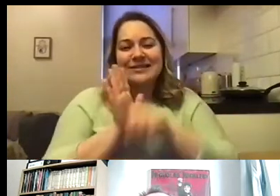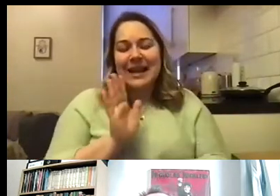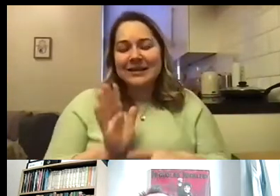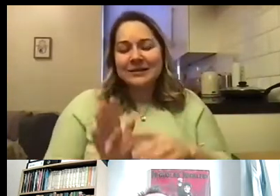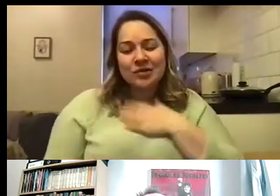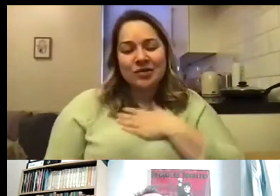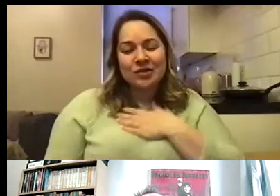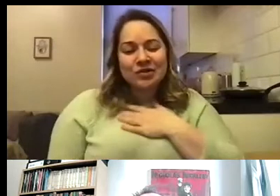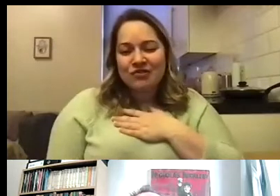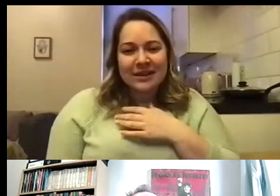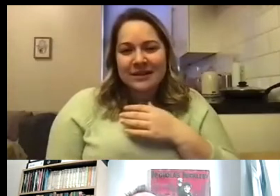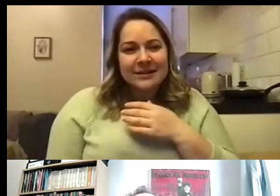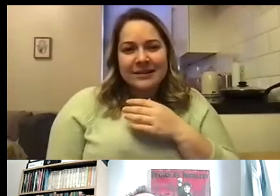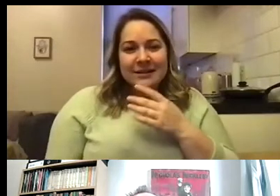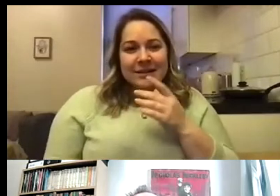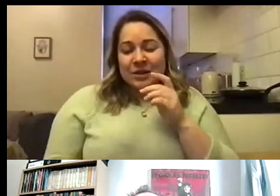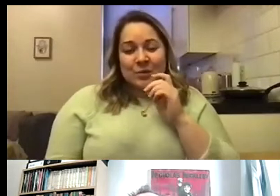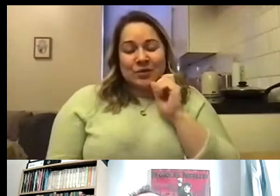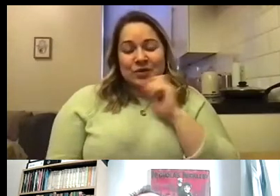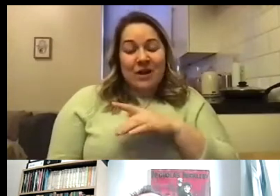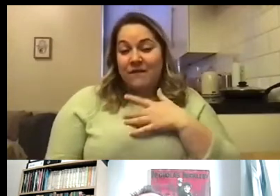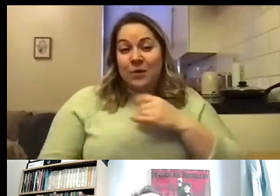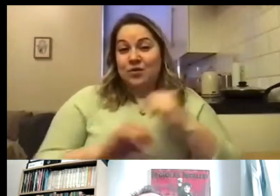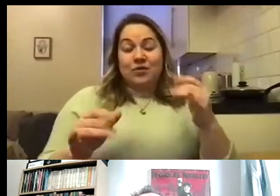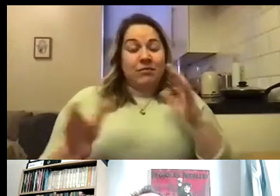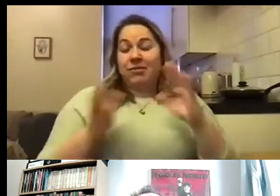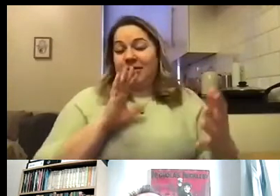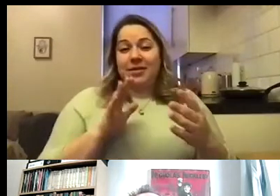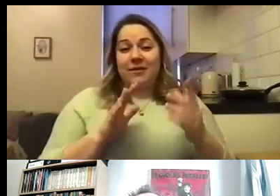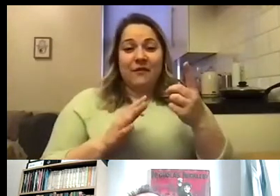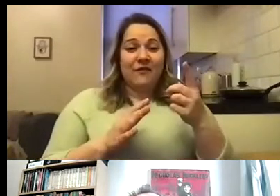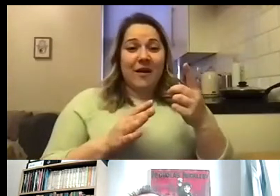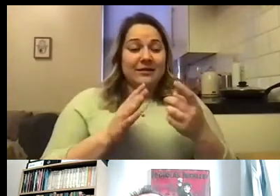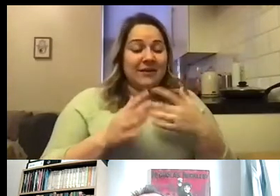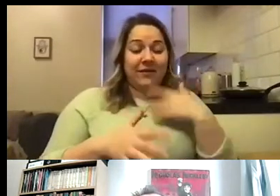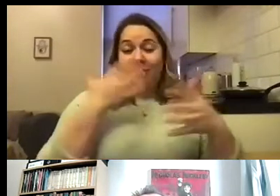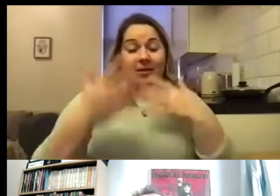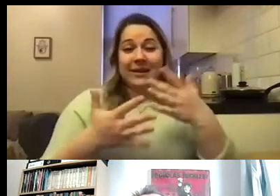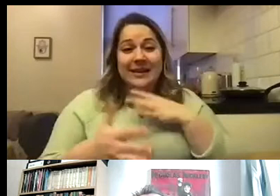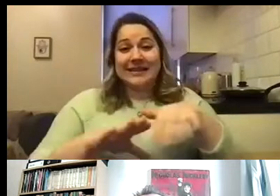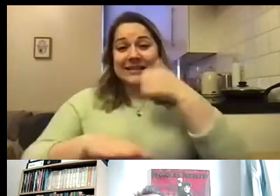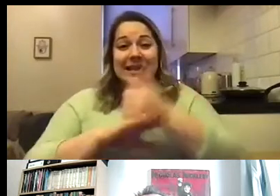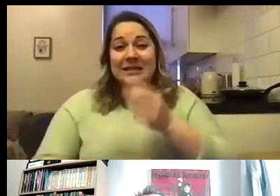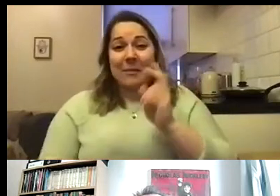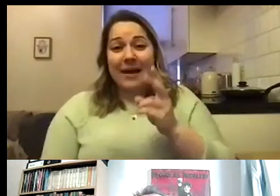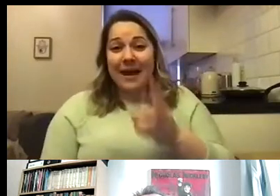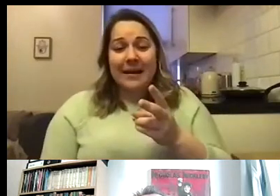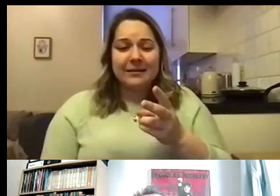sorry. After the absolute trauma of our first run at this, I thought, it might be